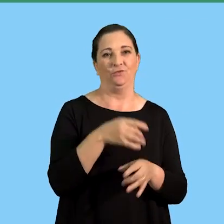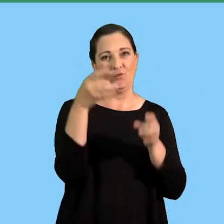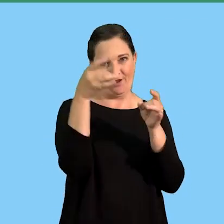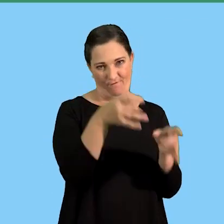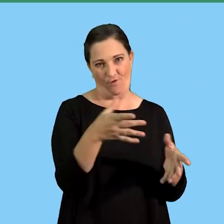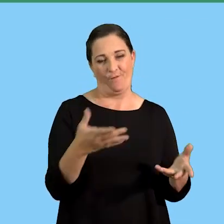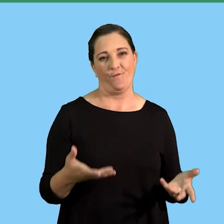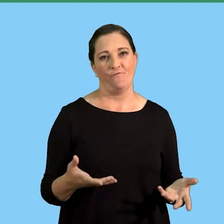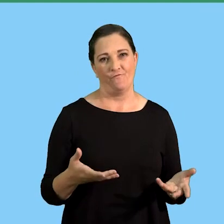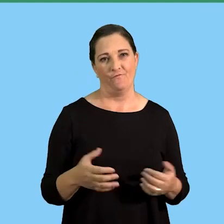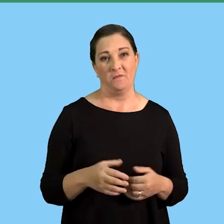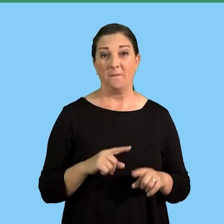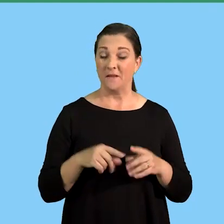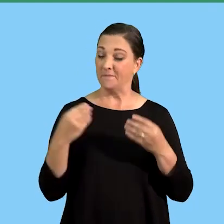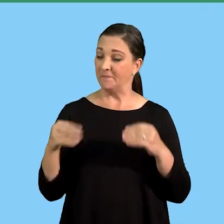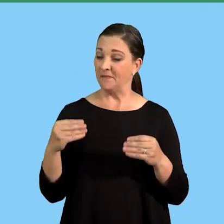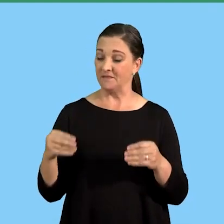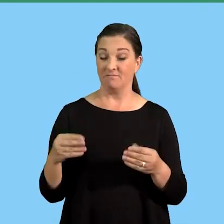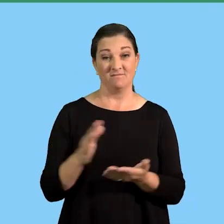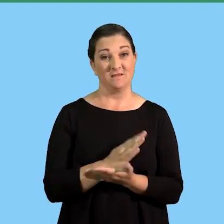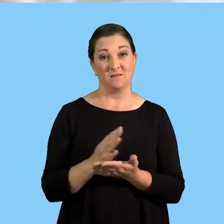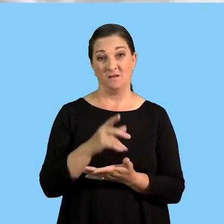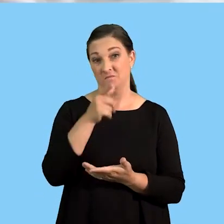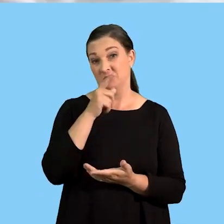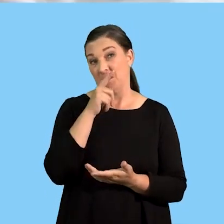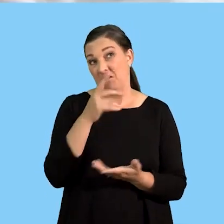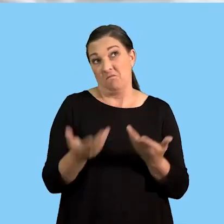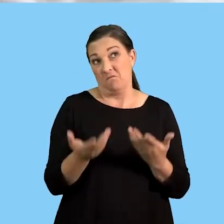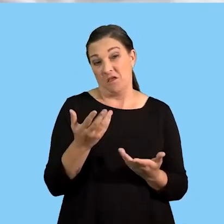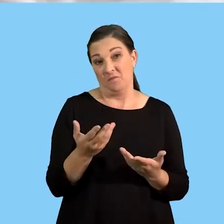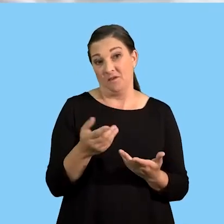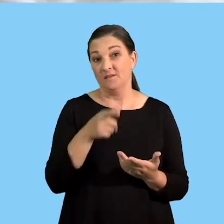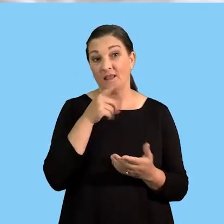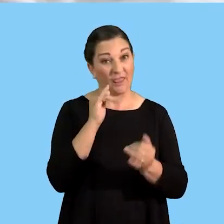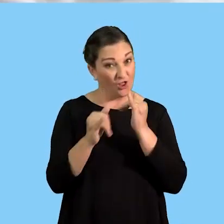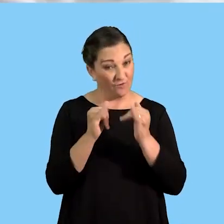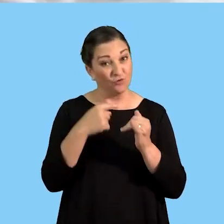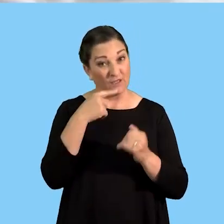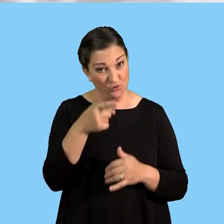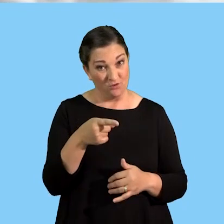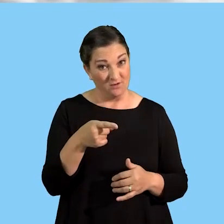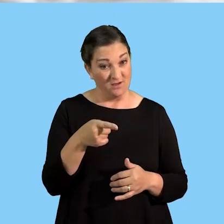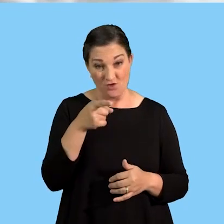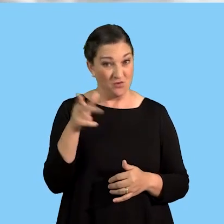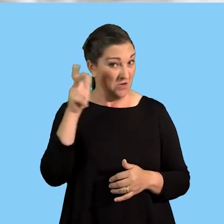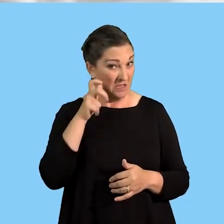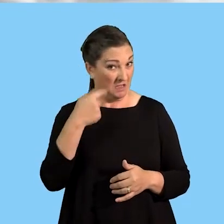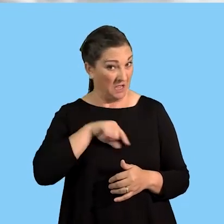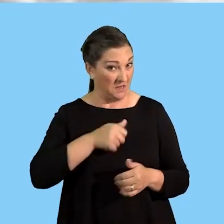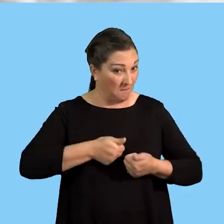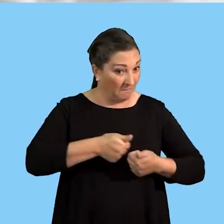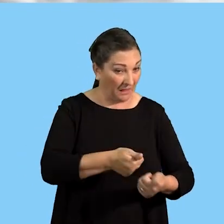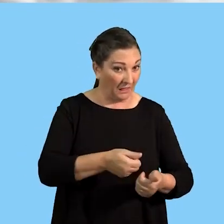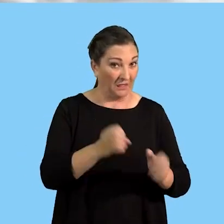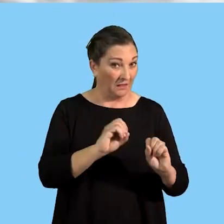Now, this also differs from business to business. Some businesses will tell you in the interview itself that if you